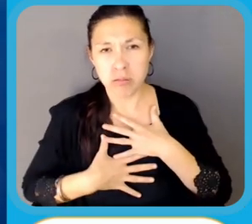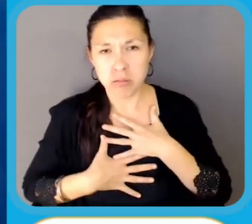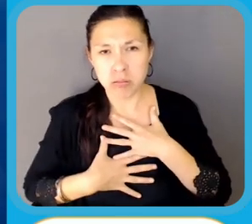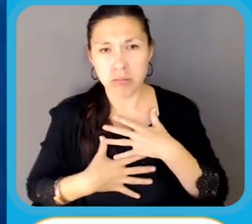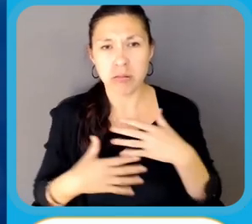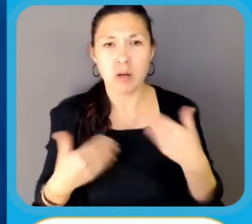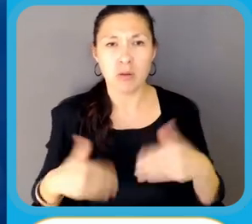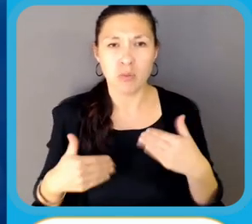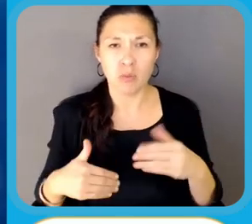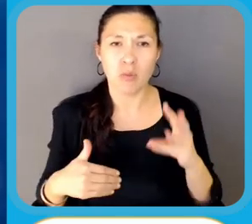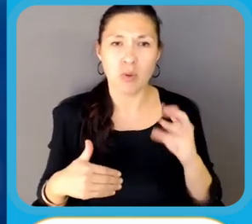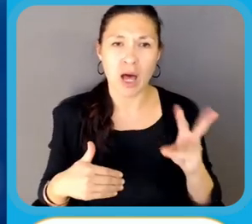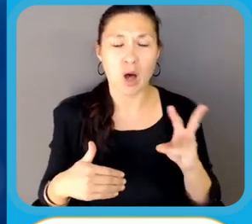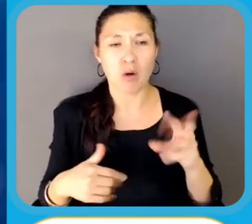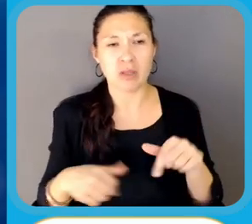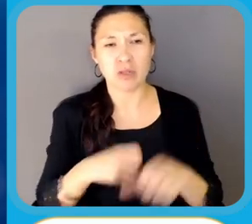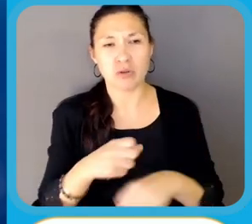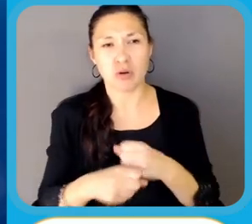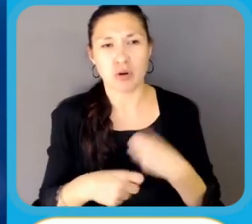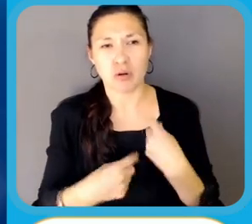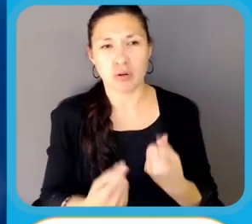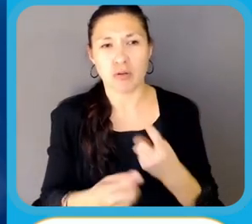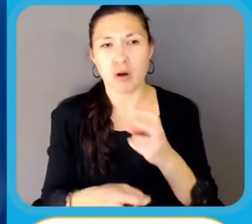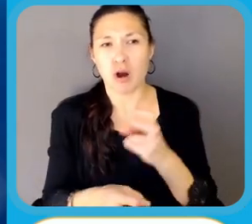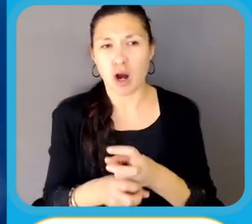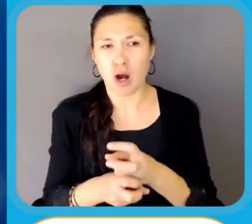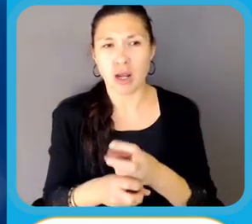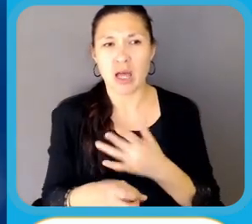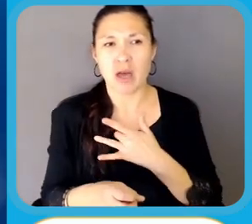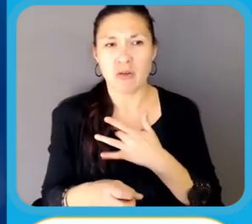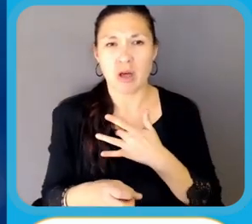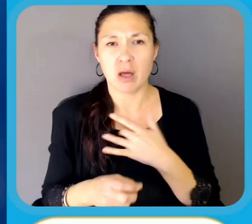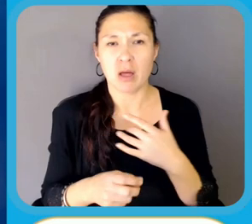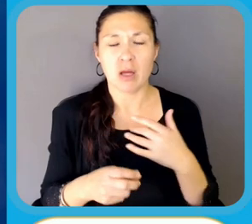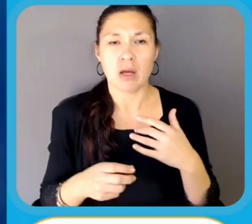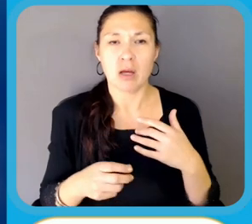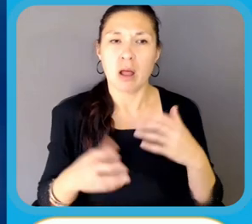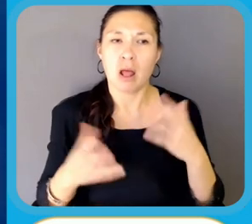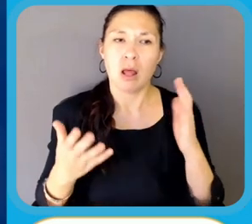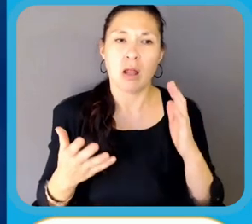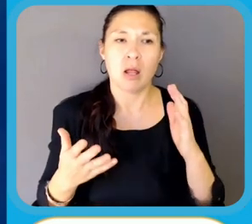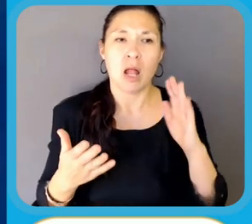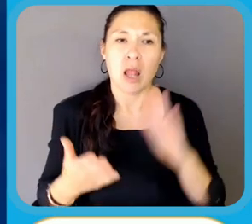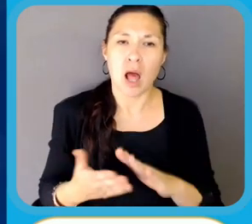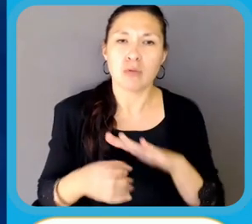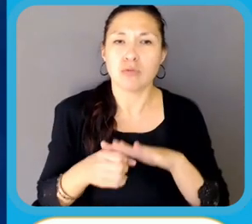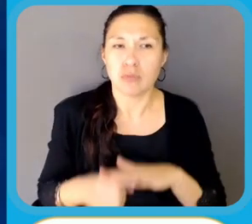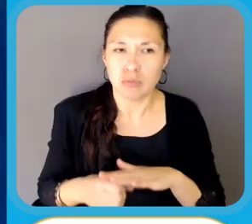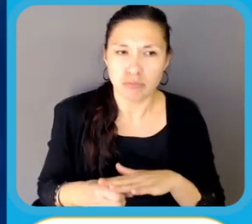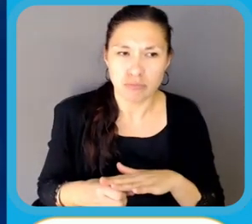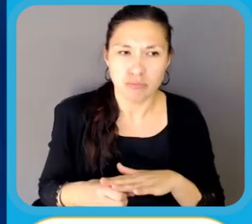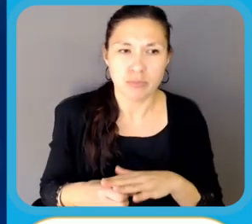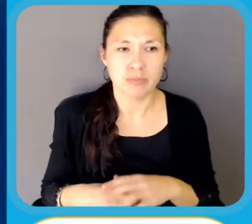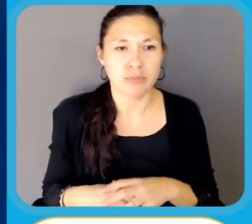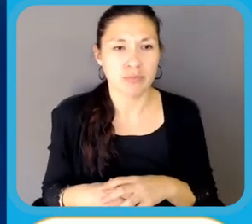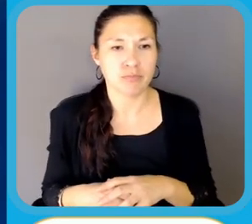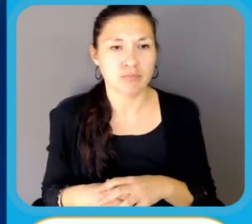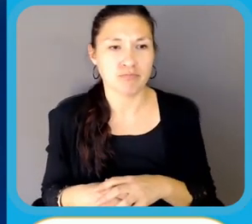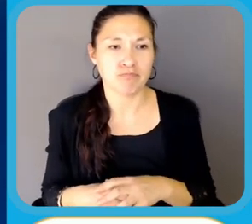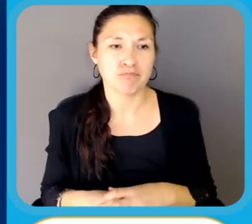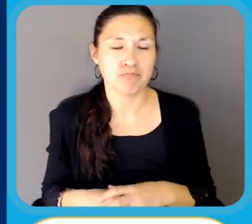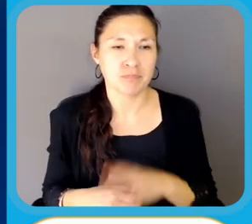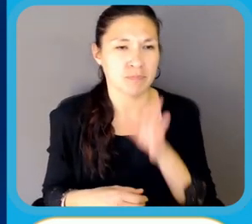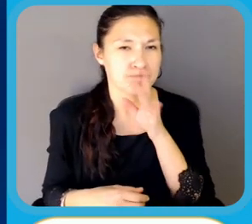everyone, and it just felt this massive weight off of my shoulders. Yo vivo en la ciudad de Huntington Park, y estoy